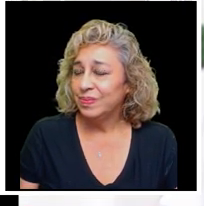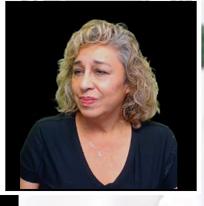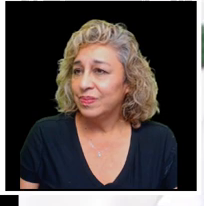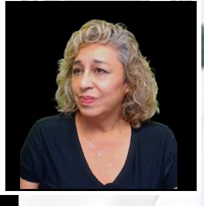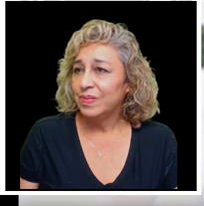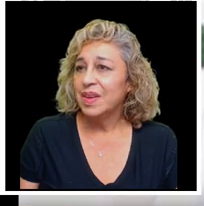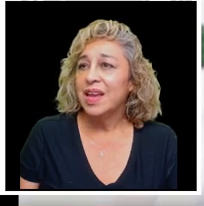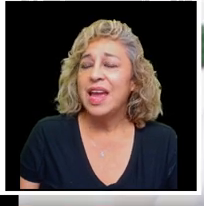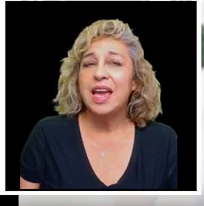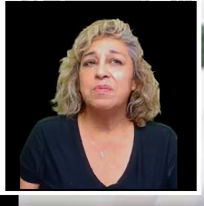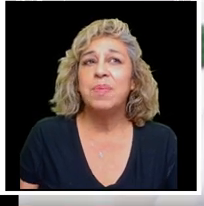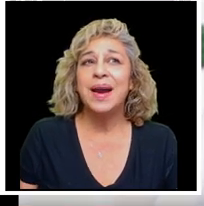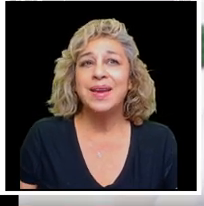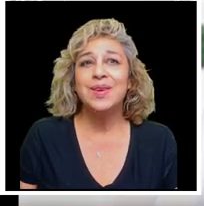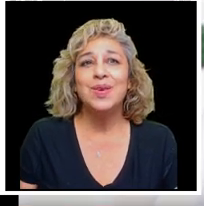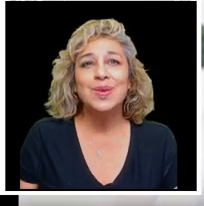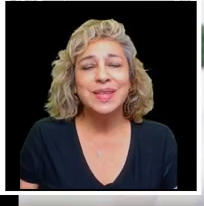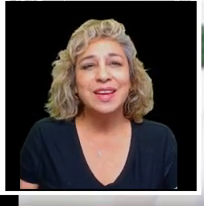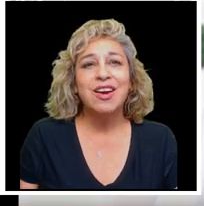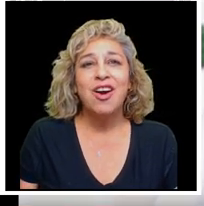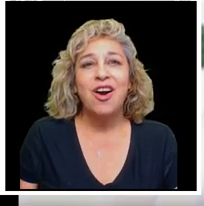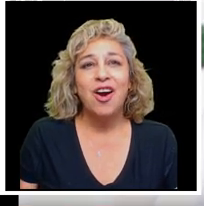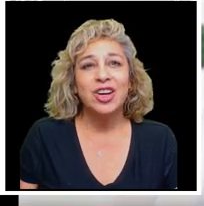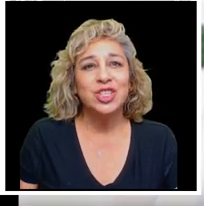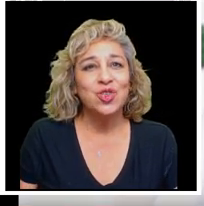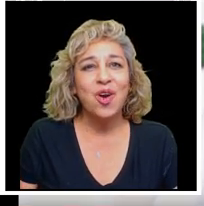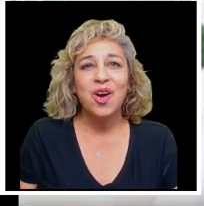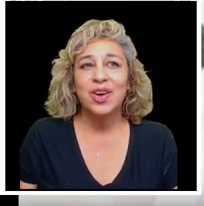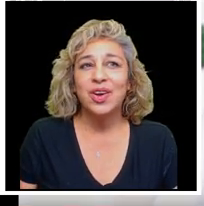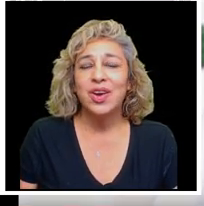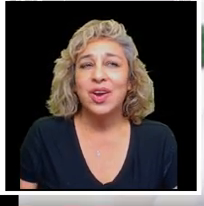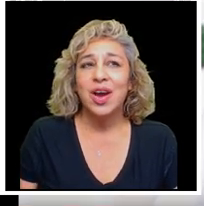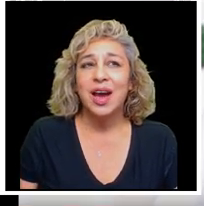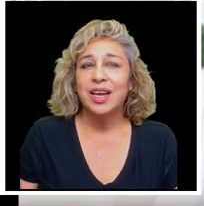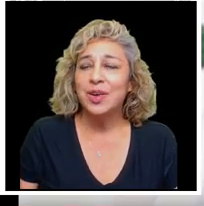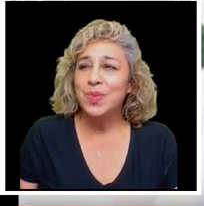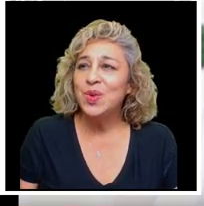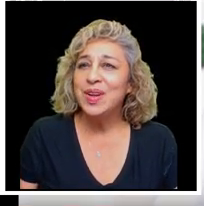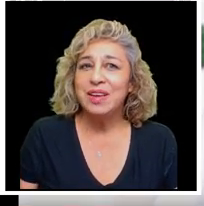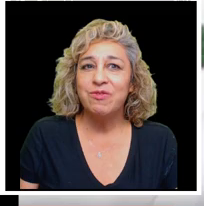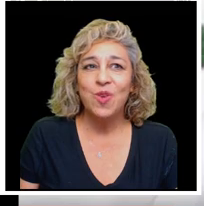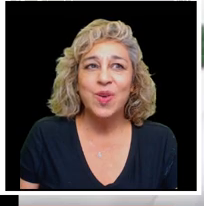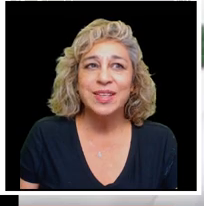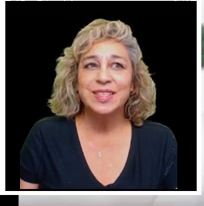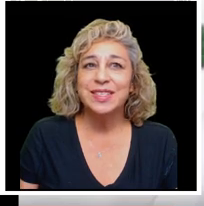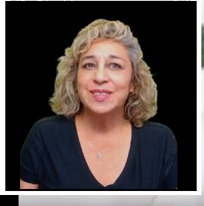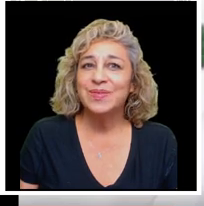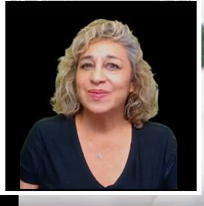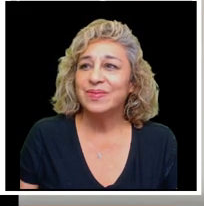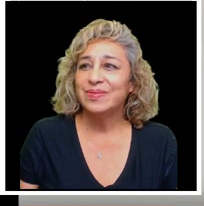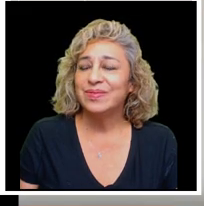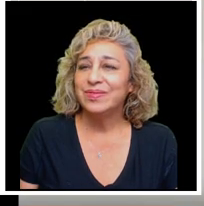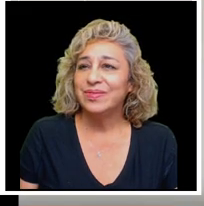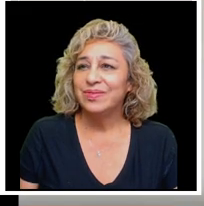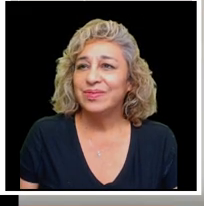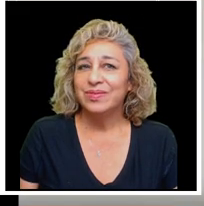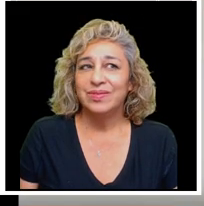and by using our strong community force